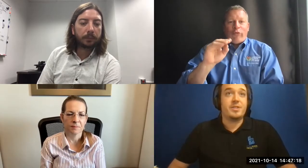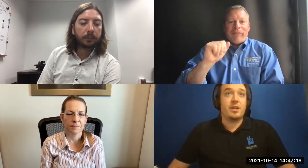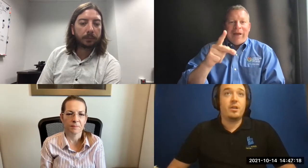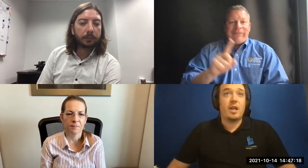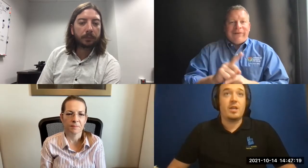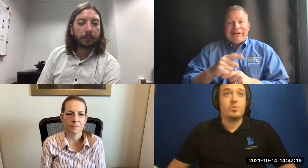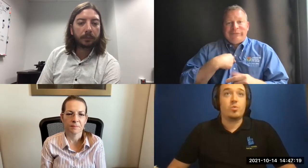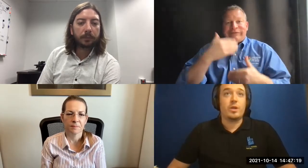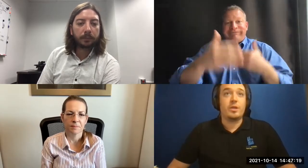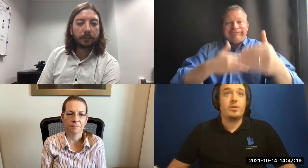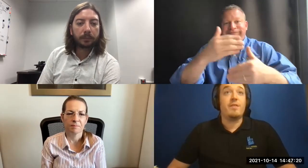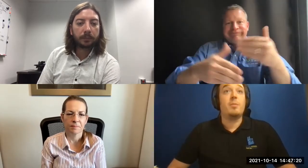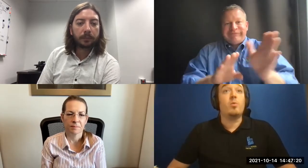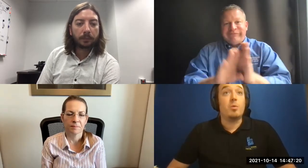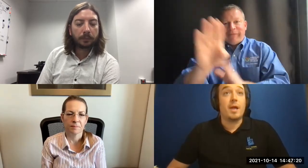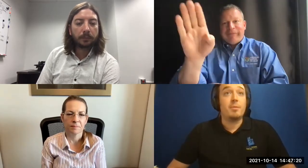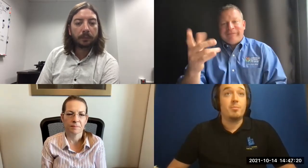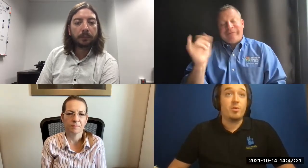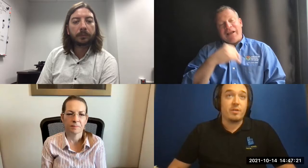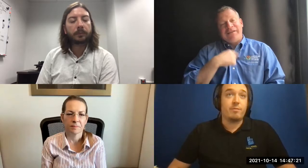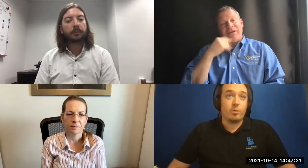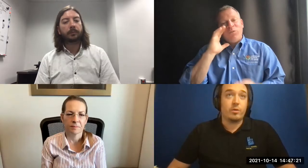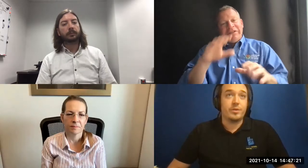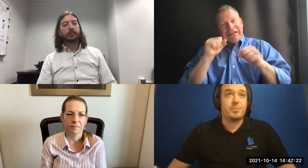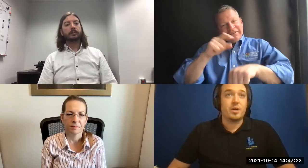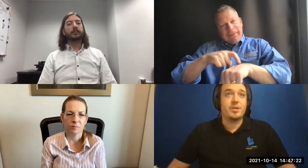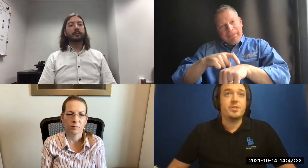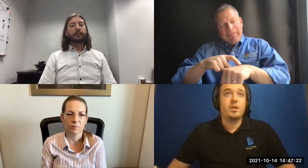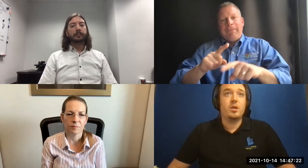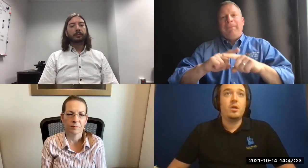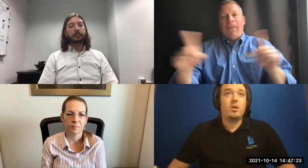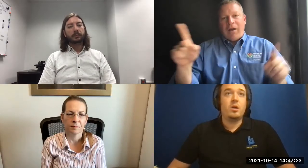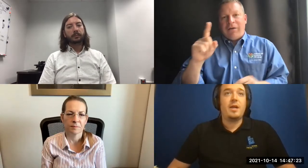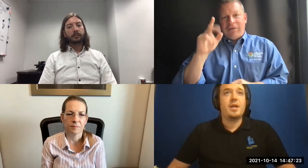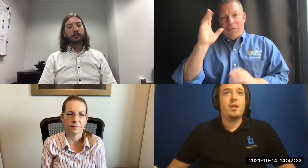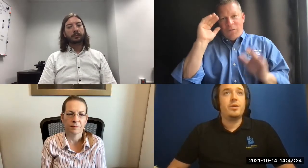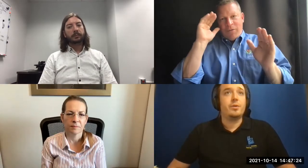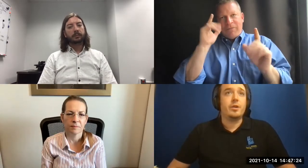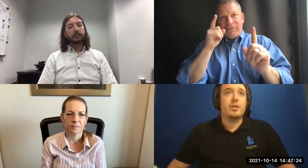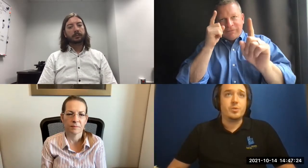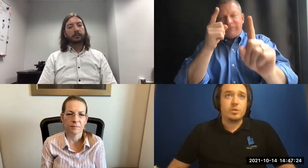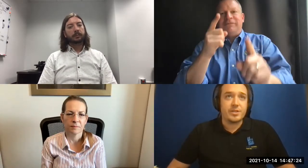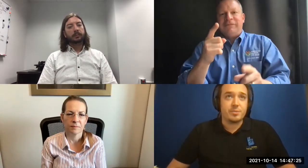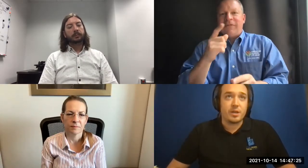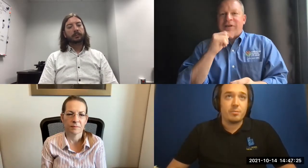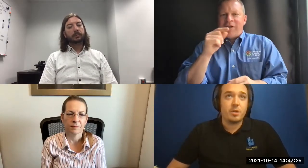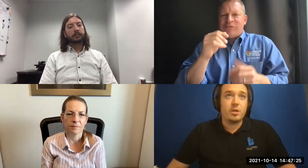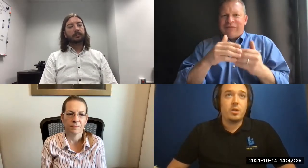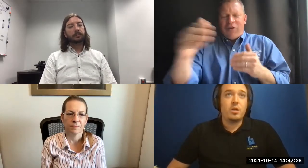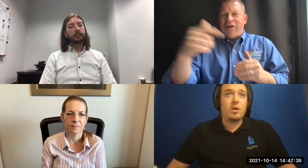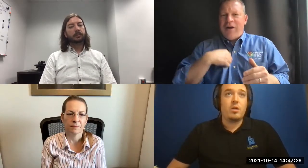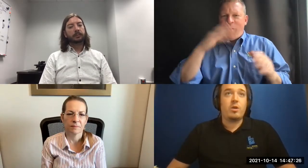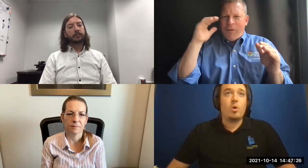of all of this data as we develop a roadmap moving forward for this process. As I alluded to earlier, this will take some